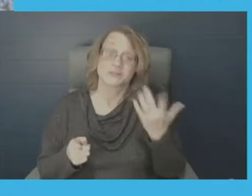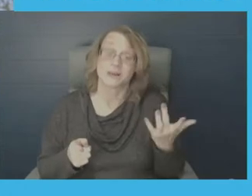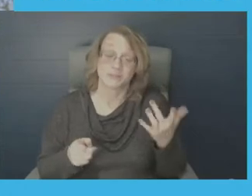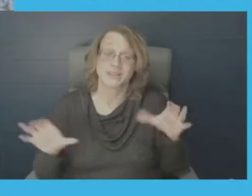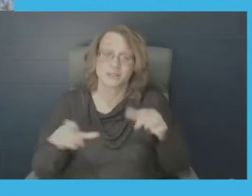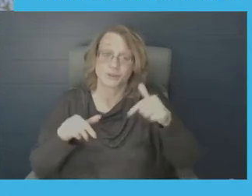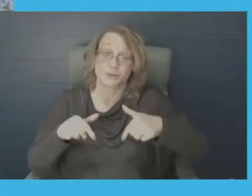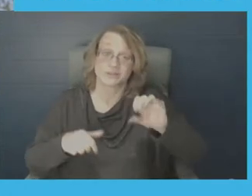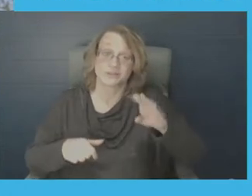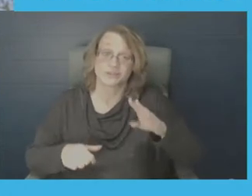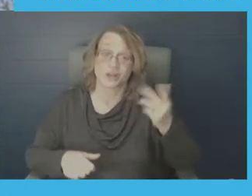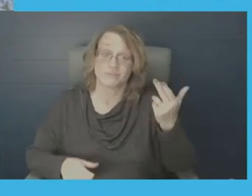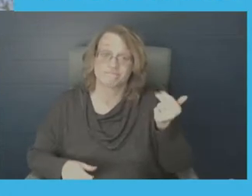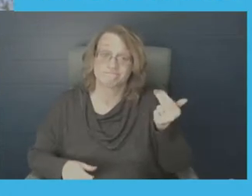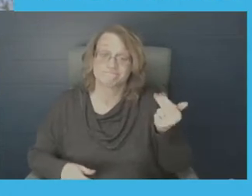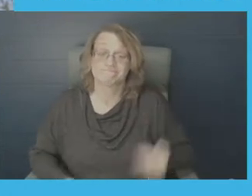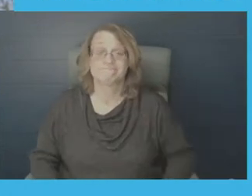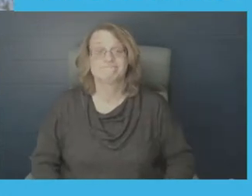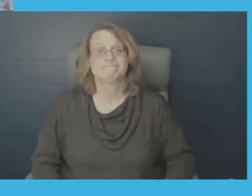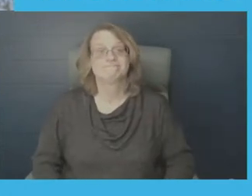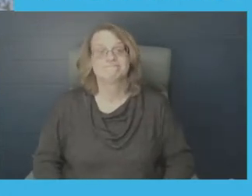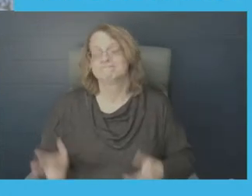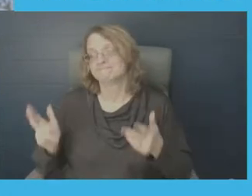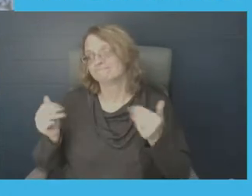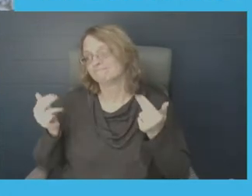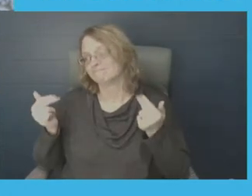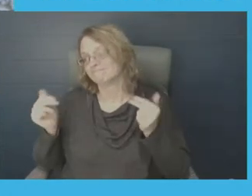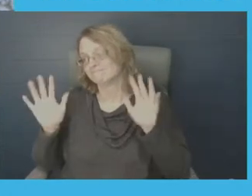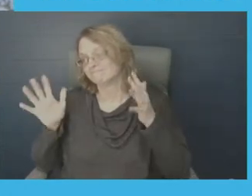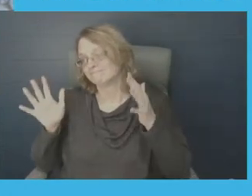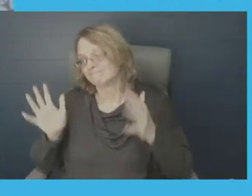You actually have to know stuff to do this job.